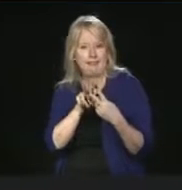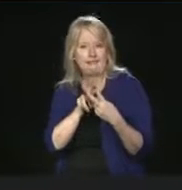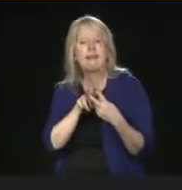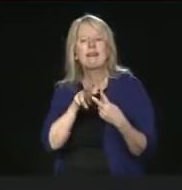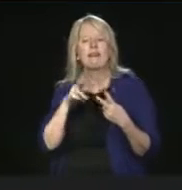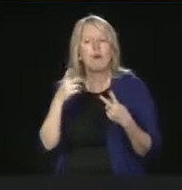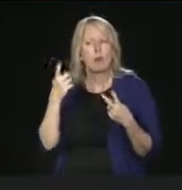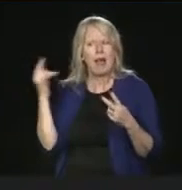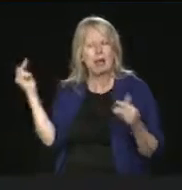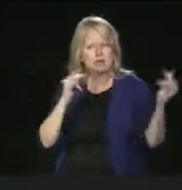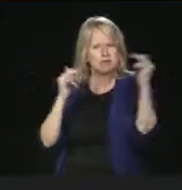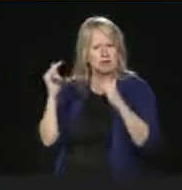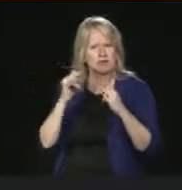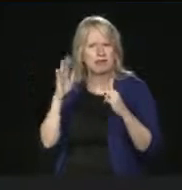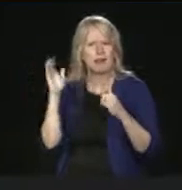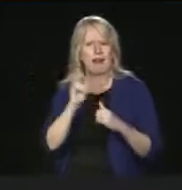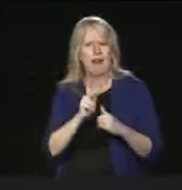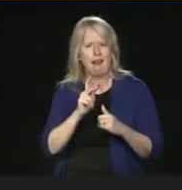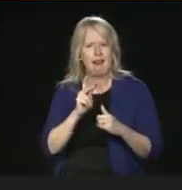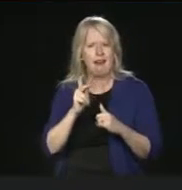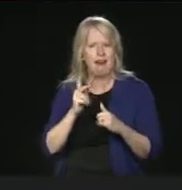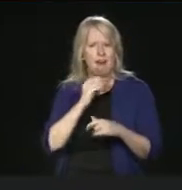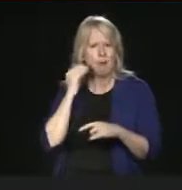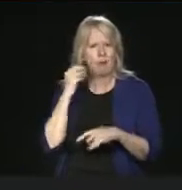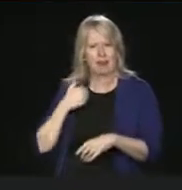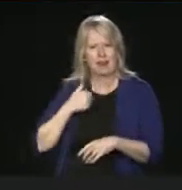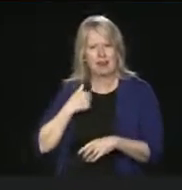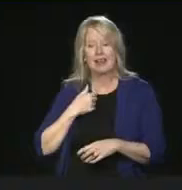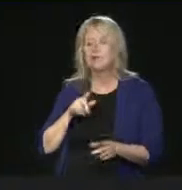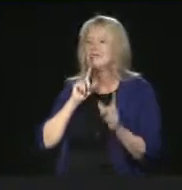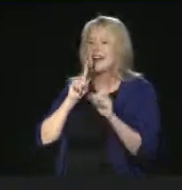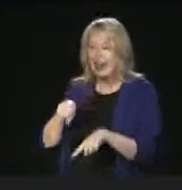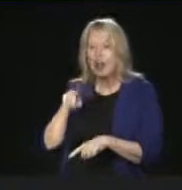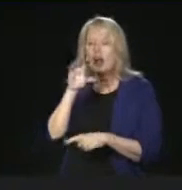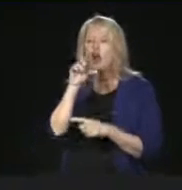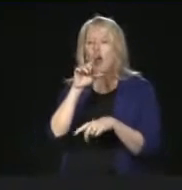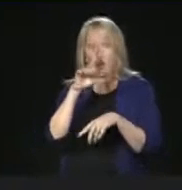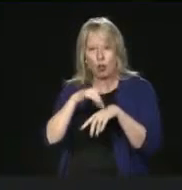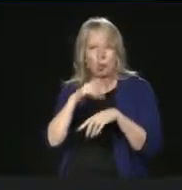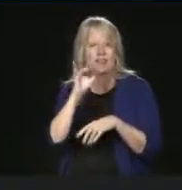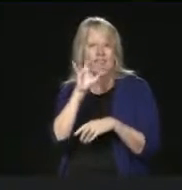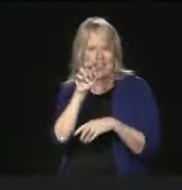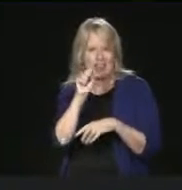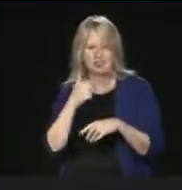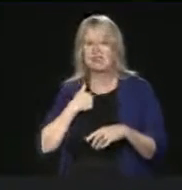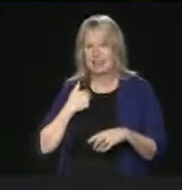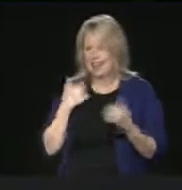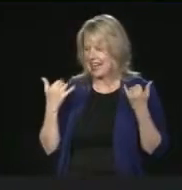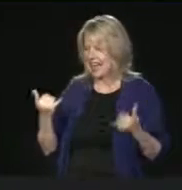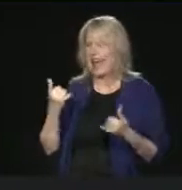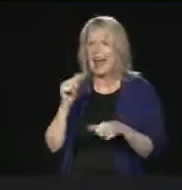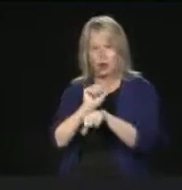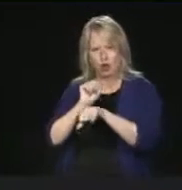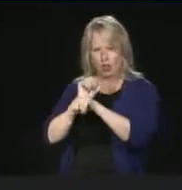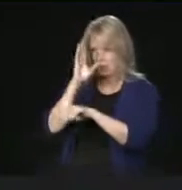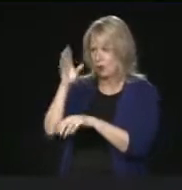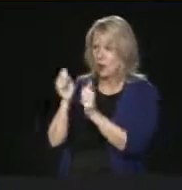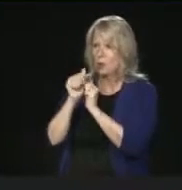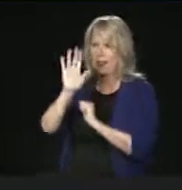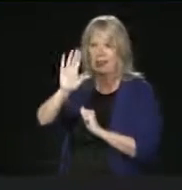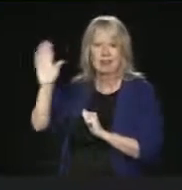When will flights be available to bring those Canadians home? I can tell you that Global Affairs is working directly with